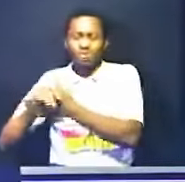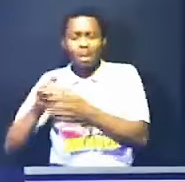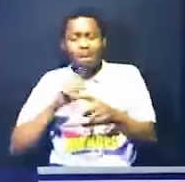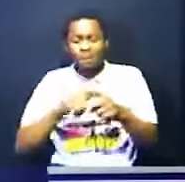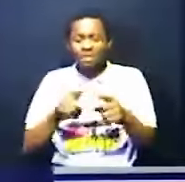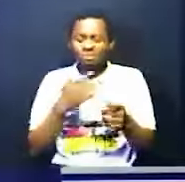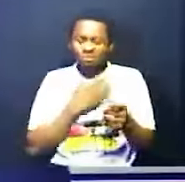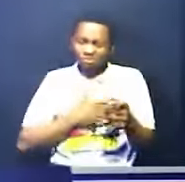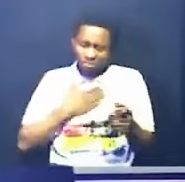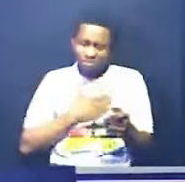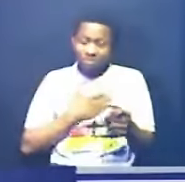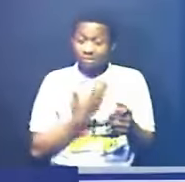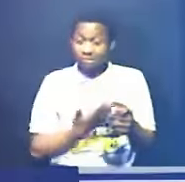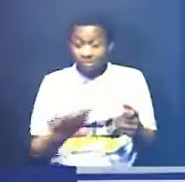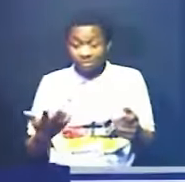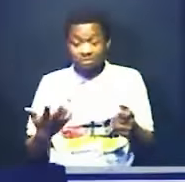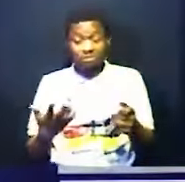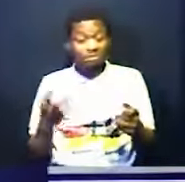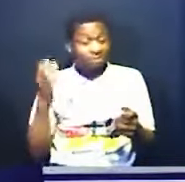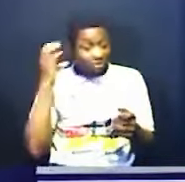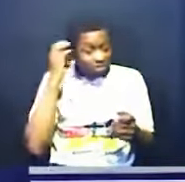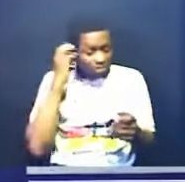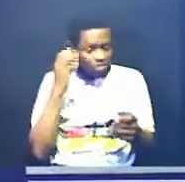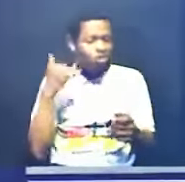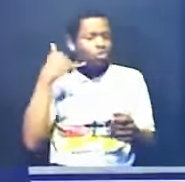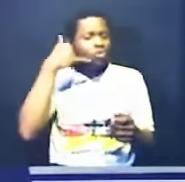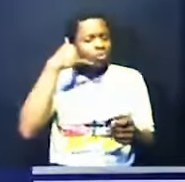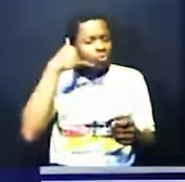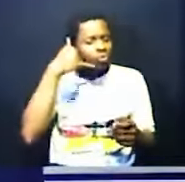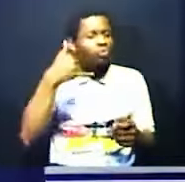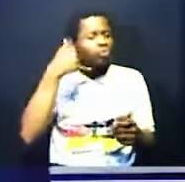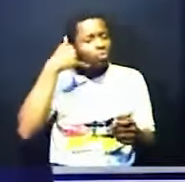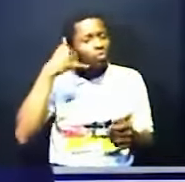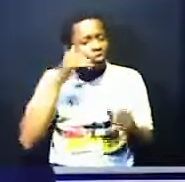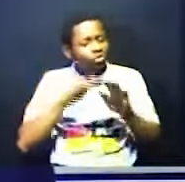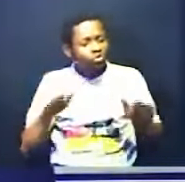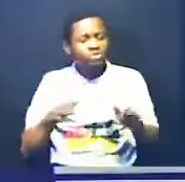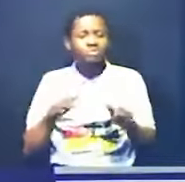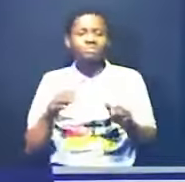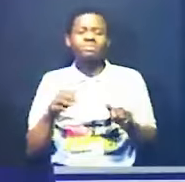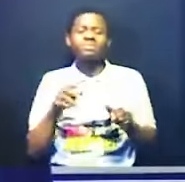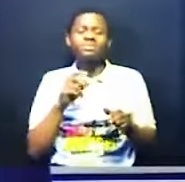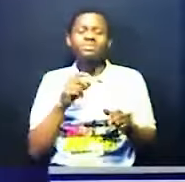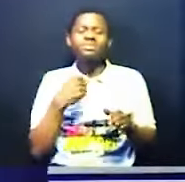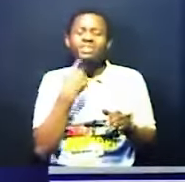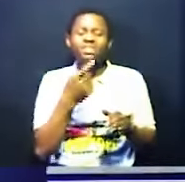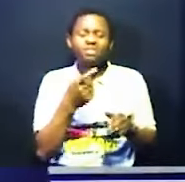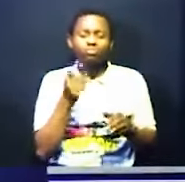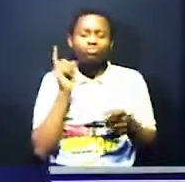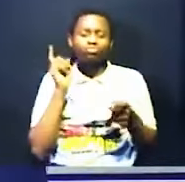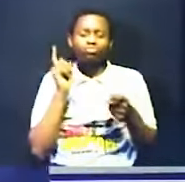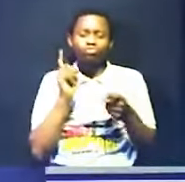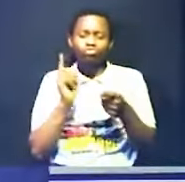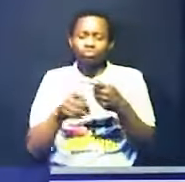today, call them, tell them to take care of your grandchildren.